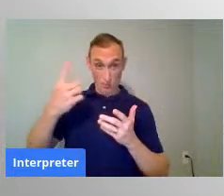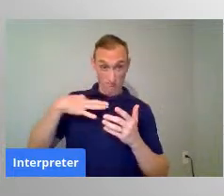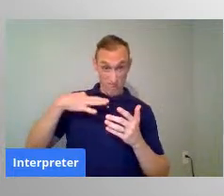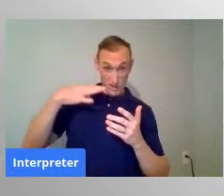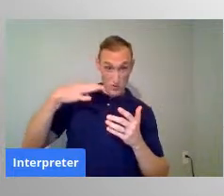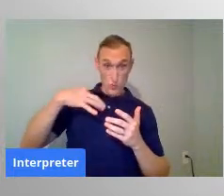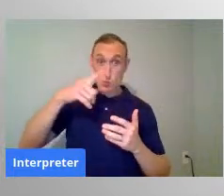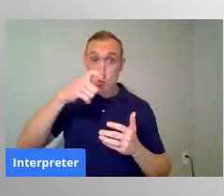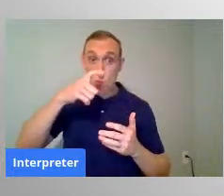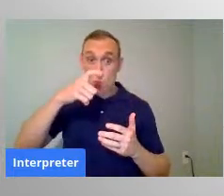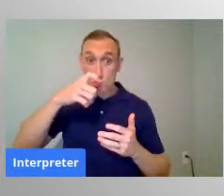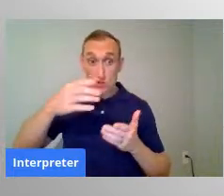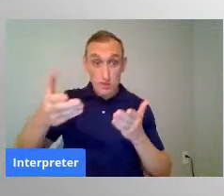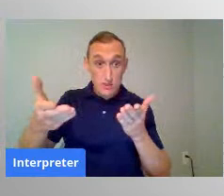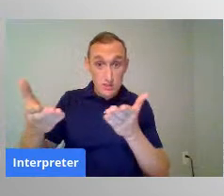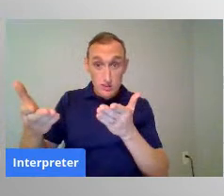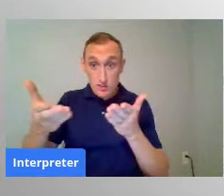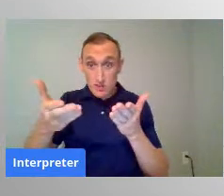volunteer?